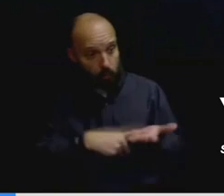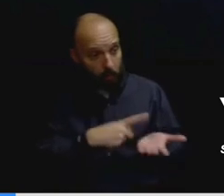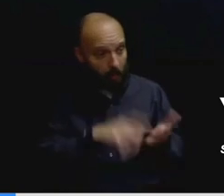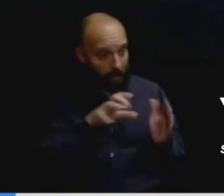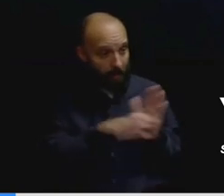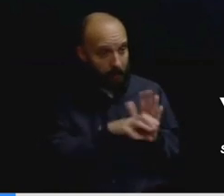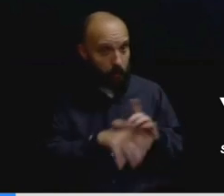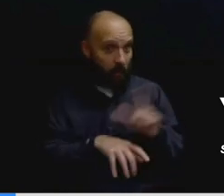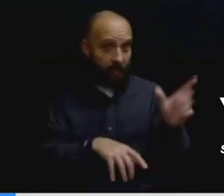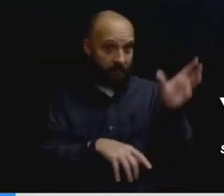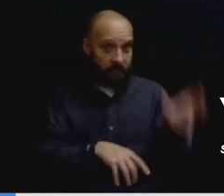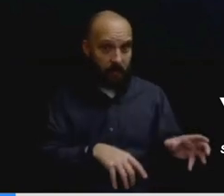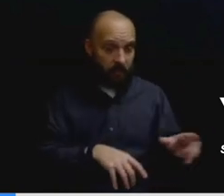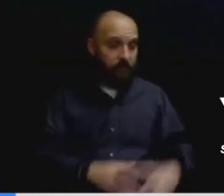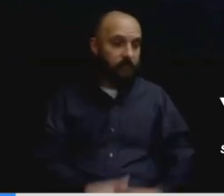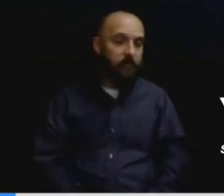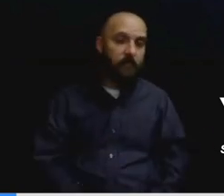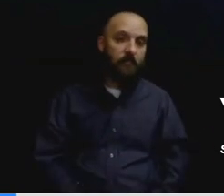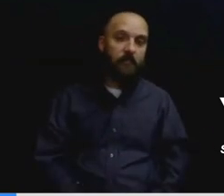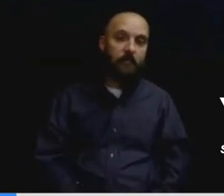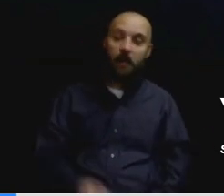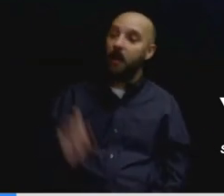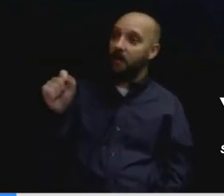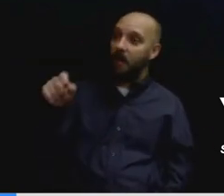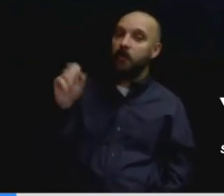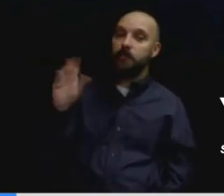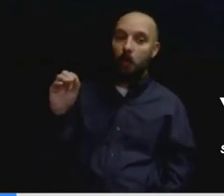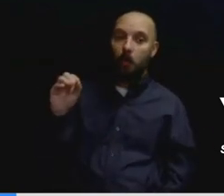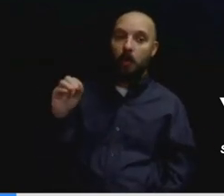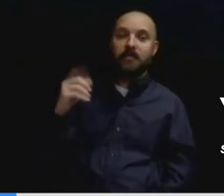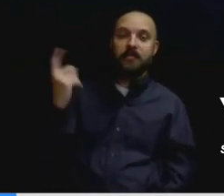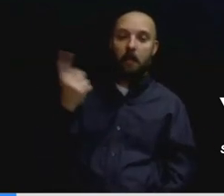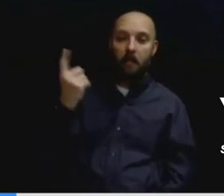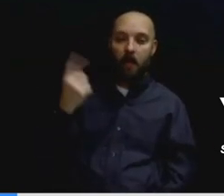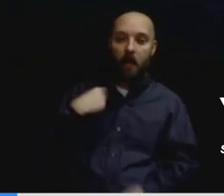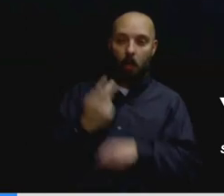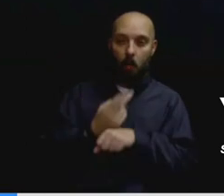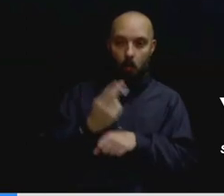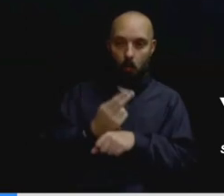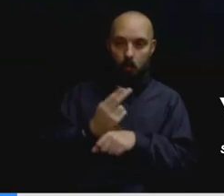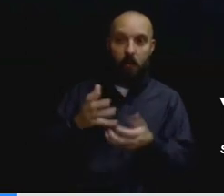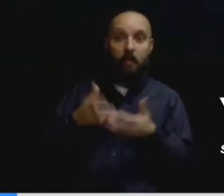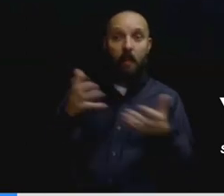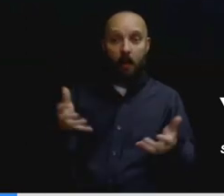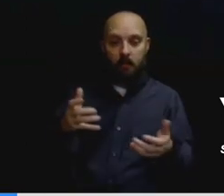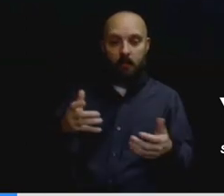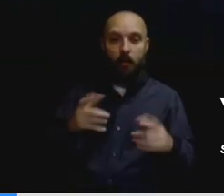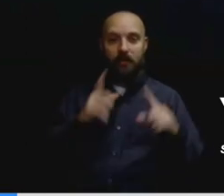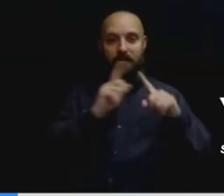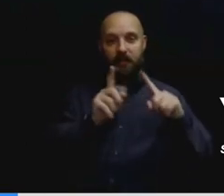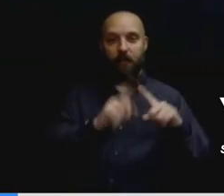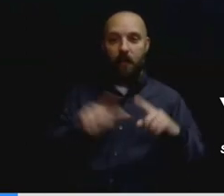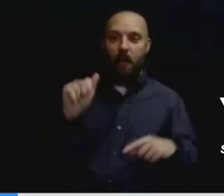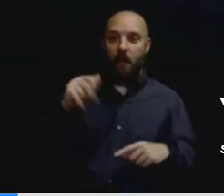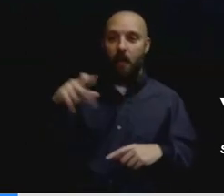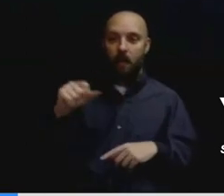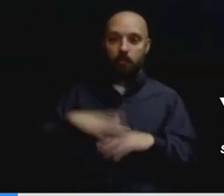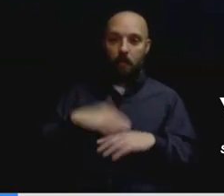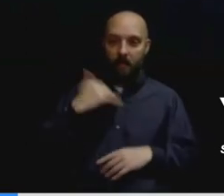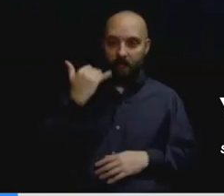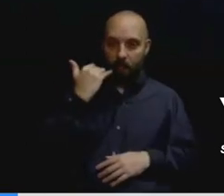of the slide? Yeah, so something that I use a lot are different apps on my phone,